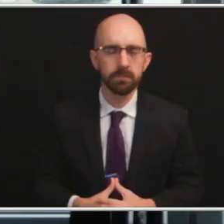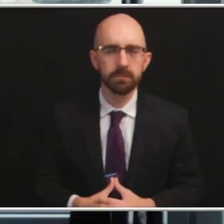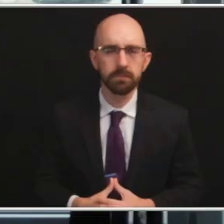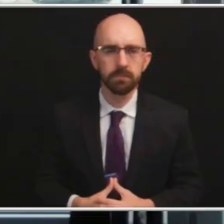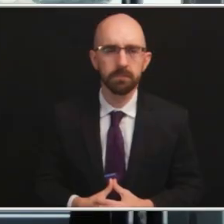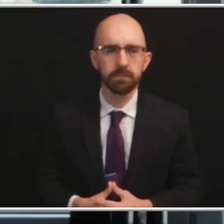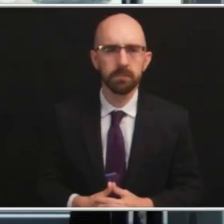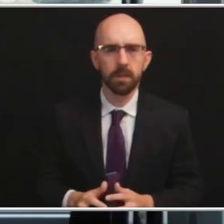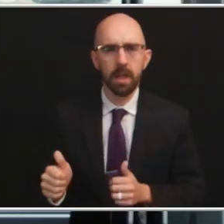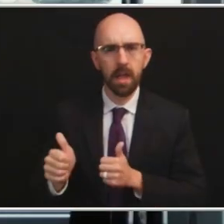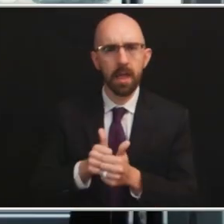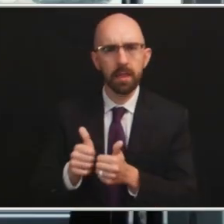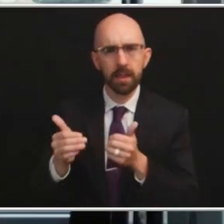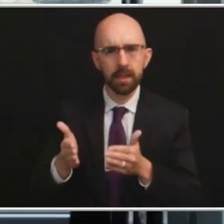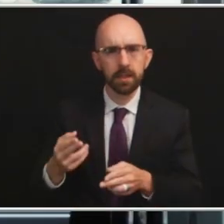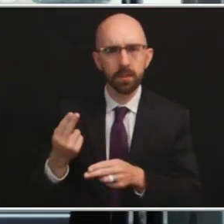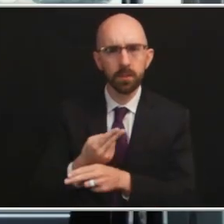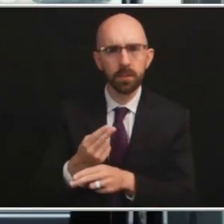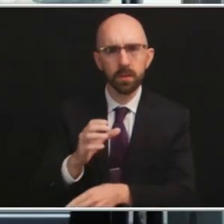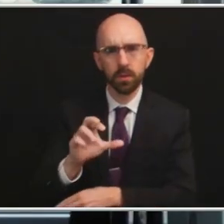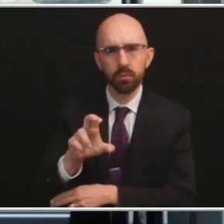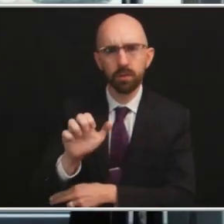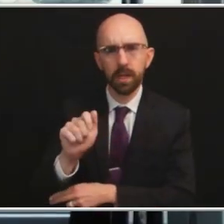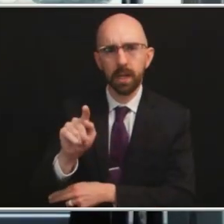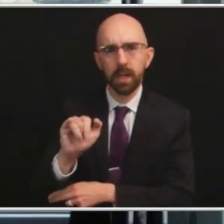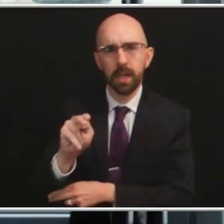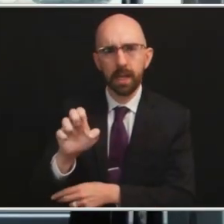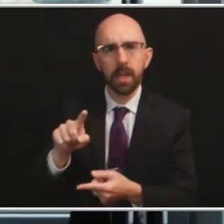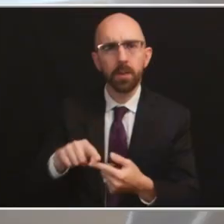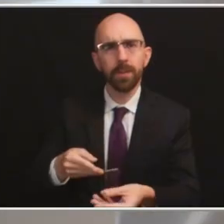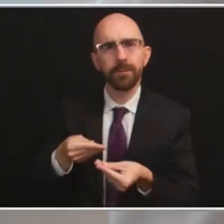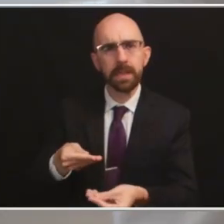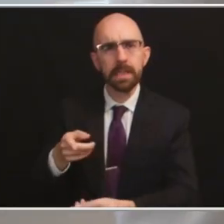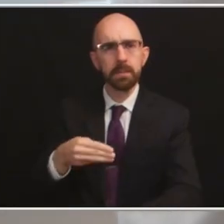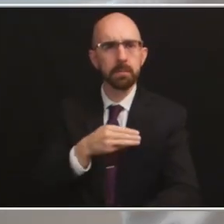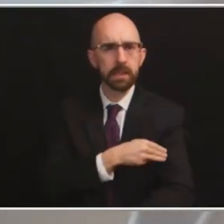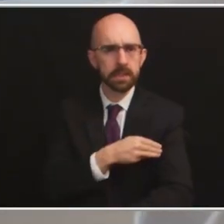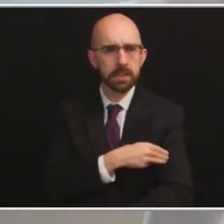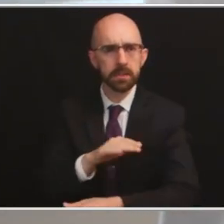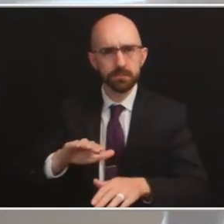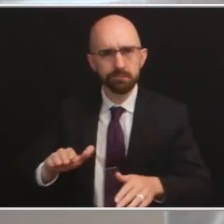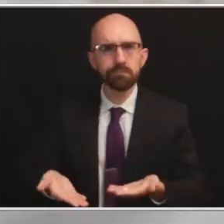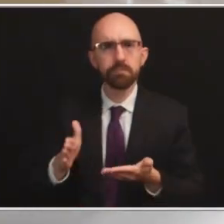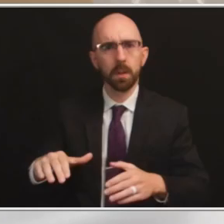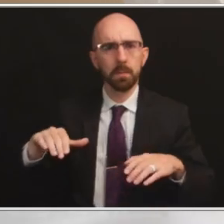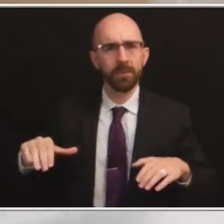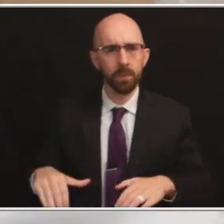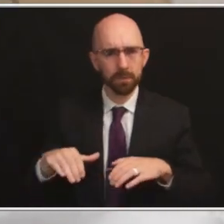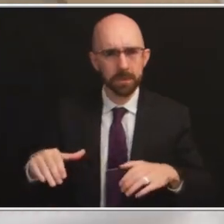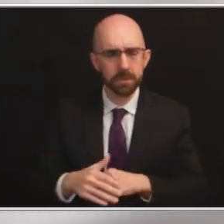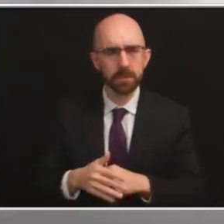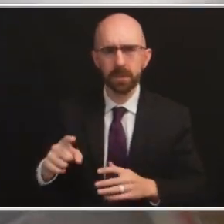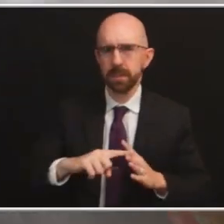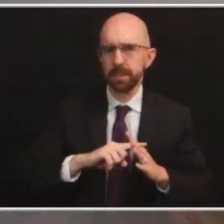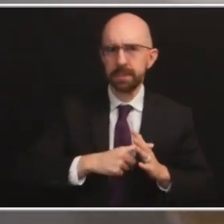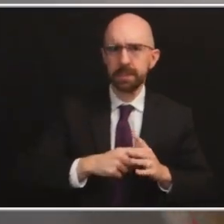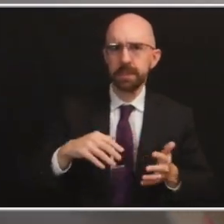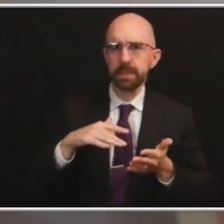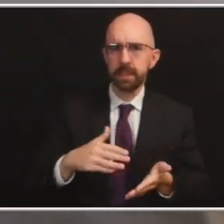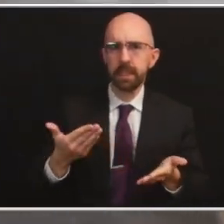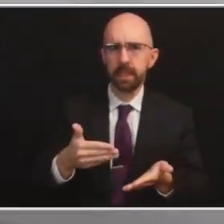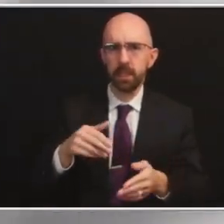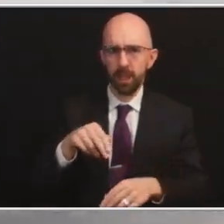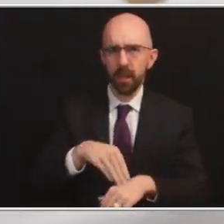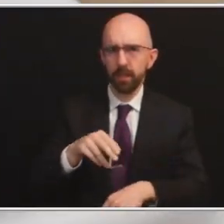Athletes use creatine to fuel their muscles and boost performance. A pilot study here at the University of Kansas Medical Center